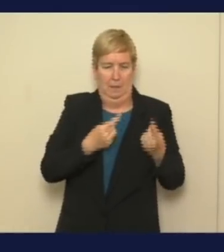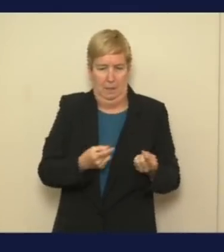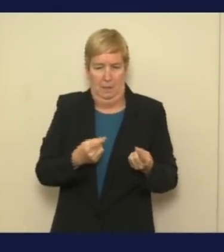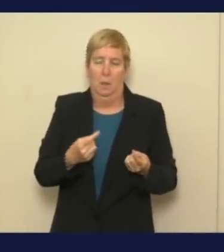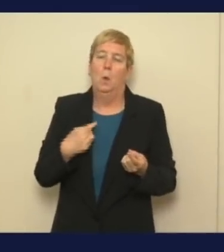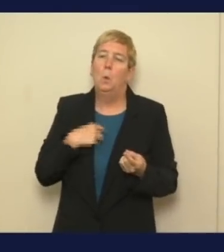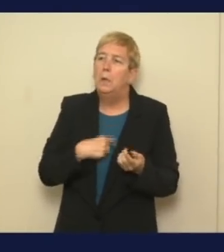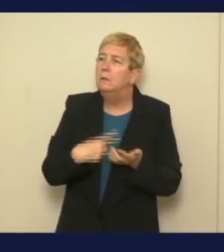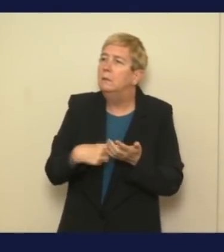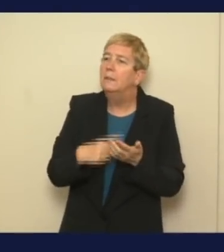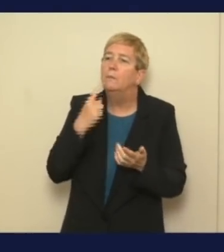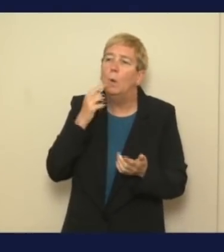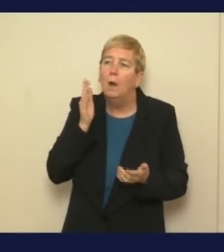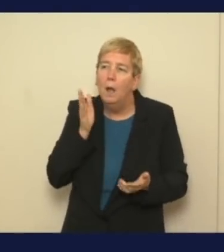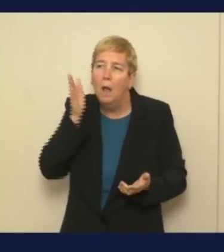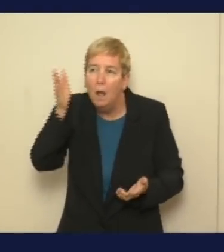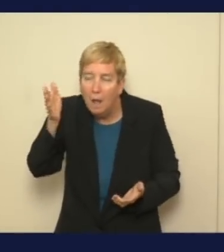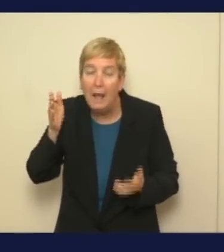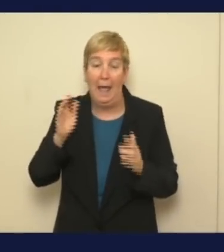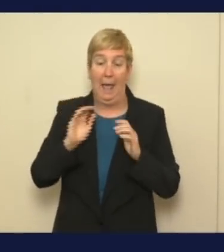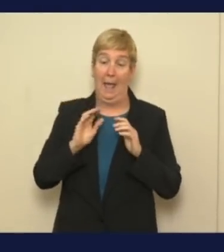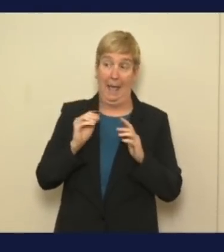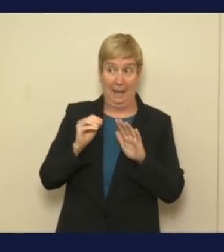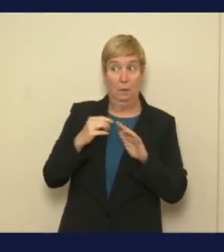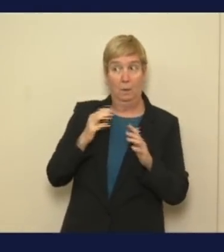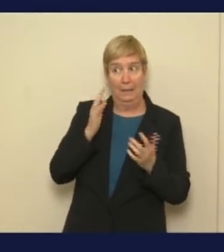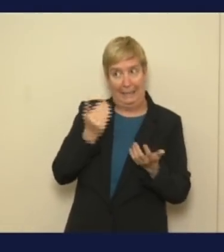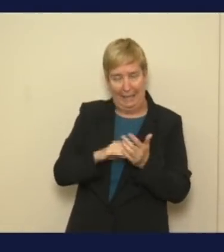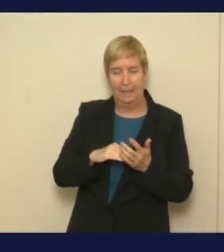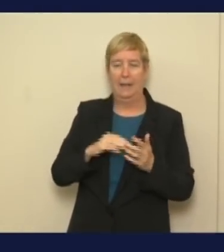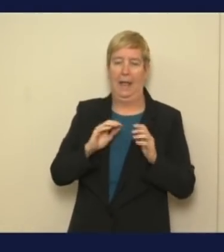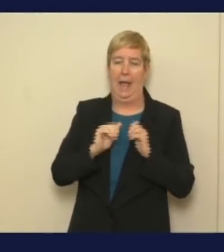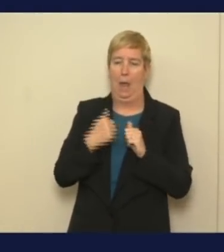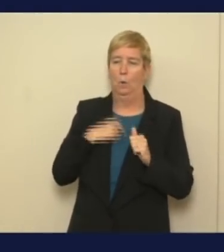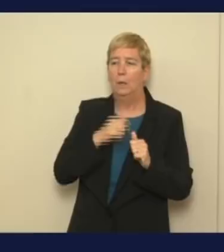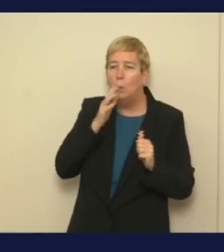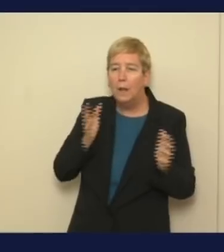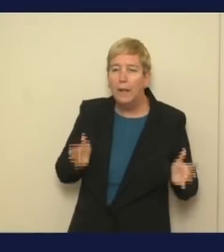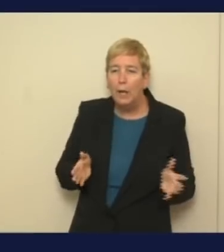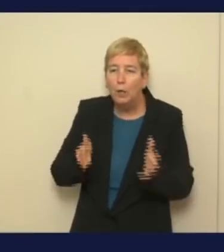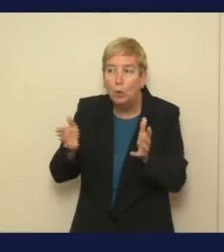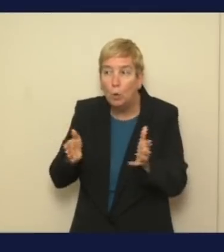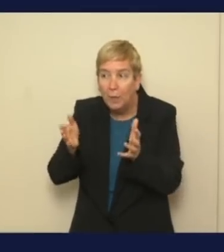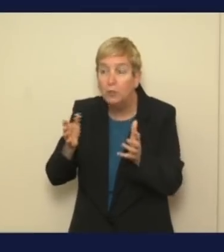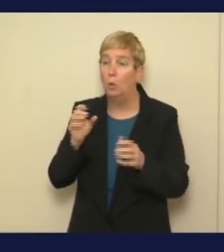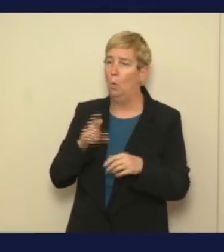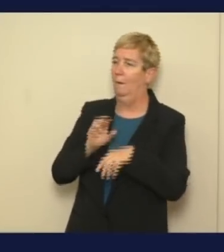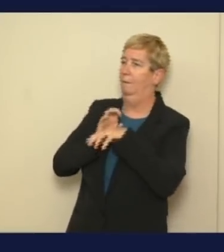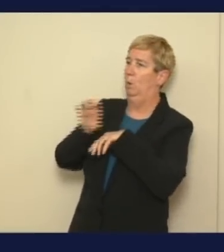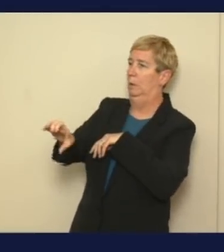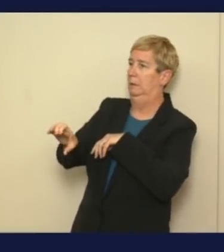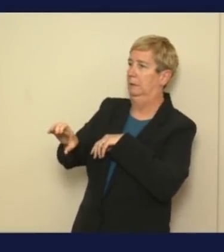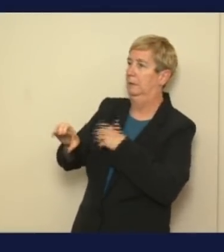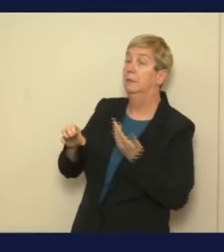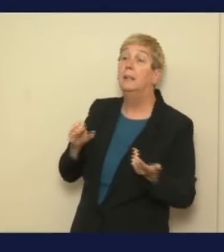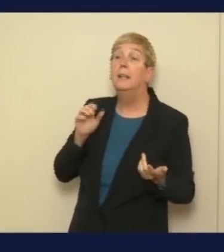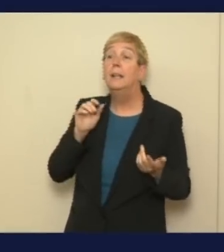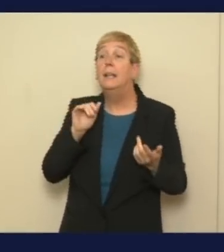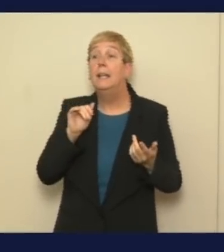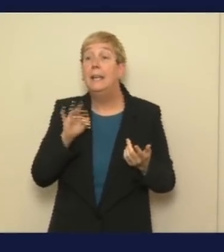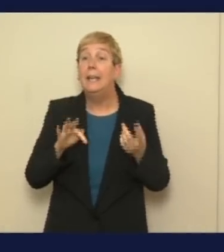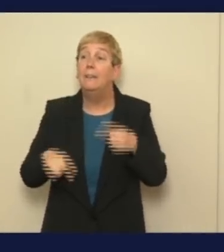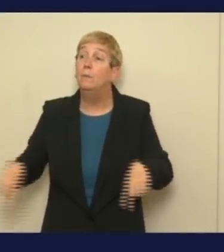both encourage you and enforce mask wearing. If New Mexicans can't do a better job, then you leave